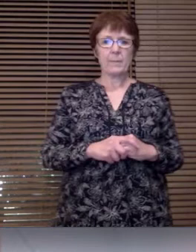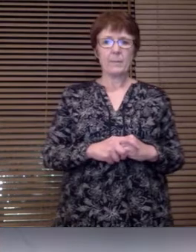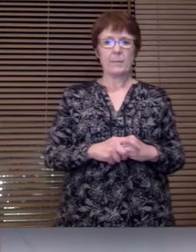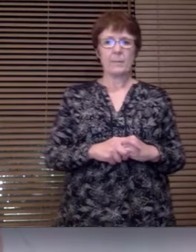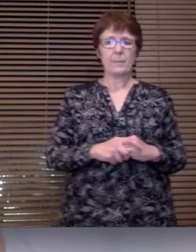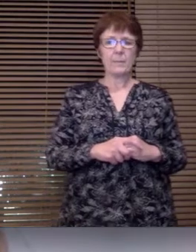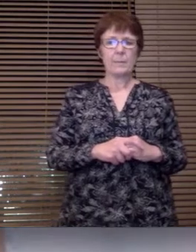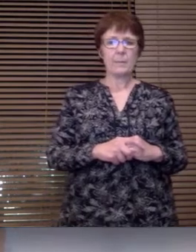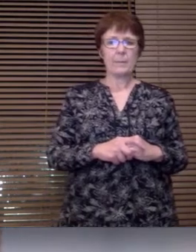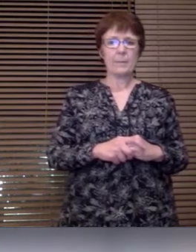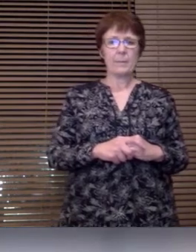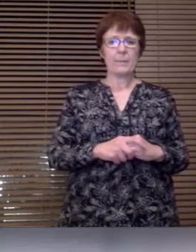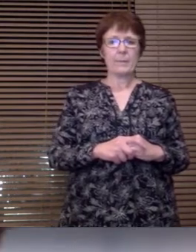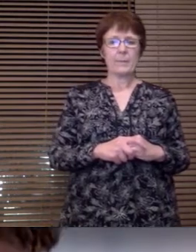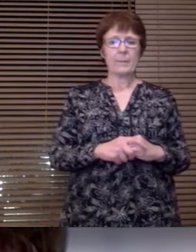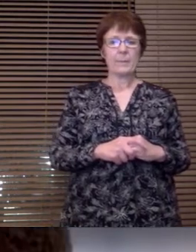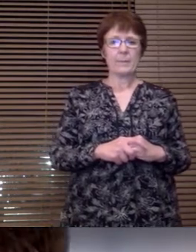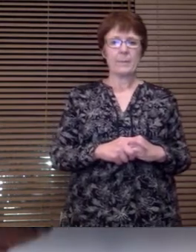moving.